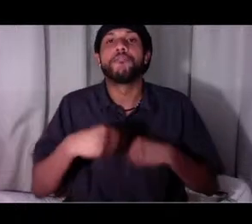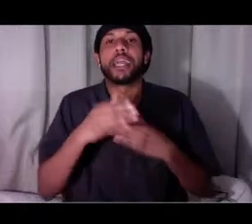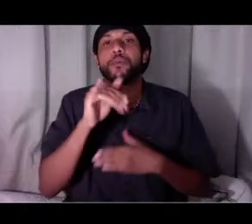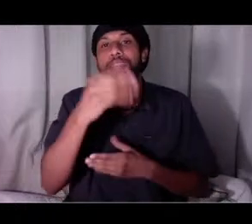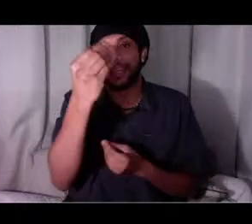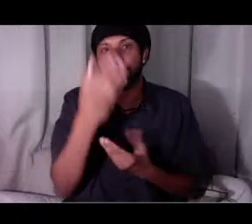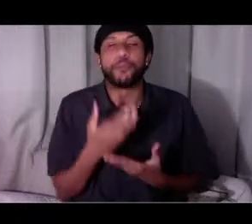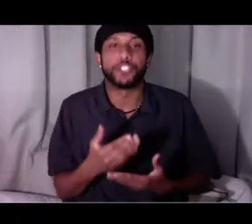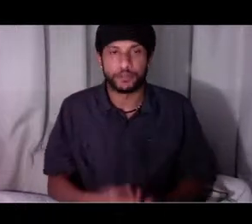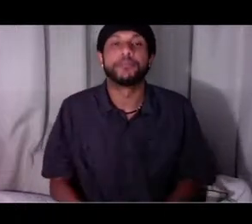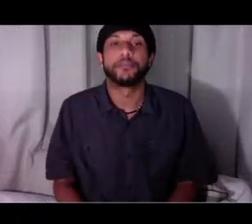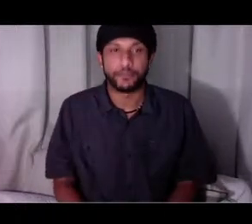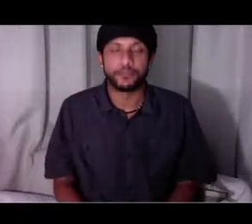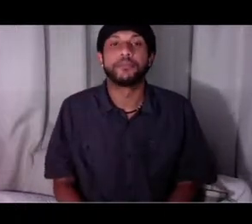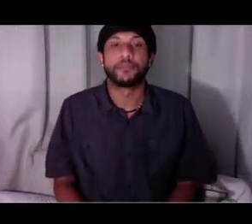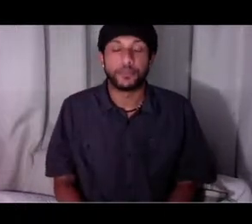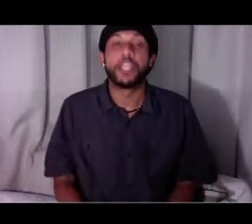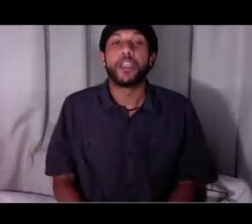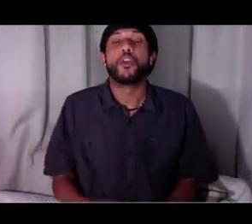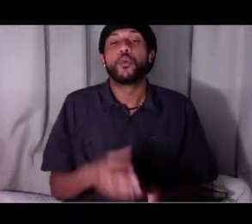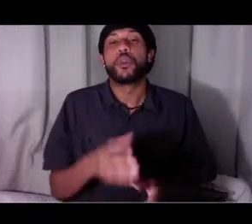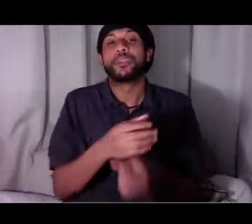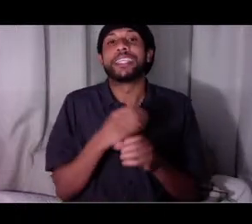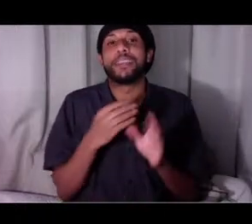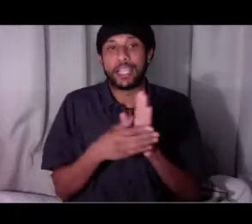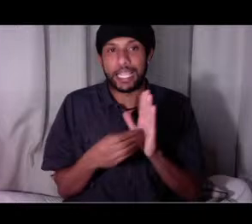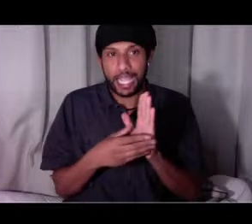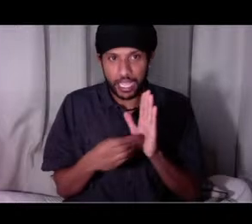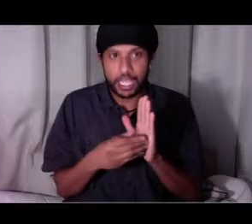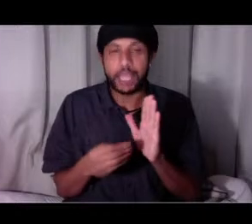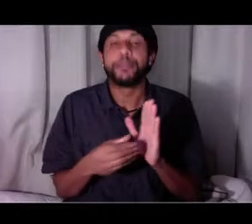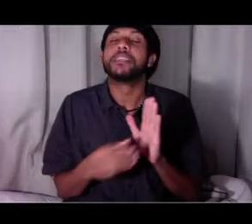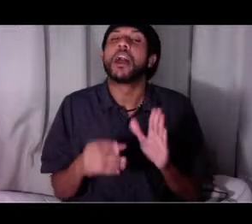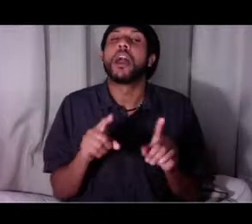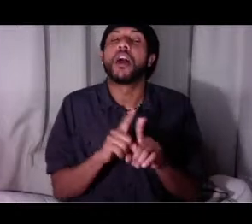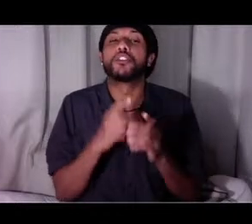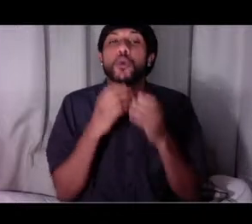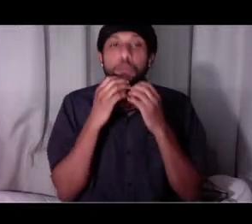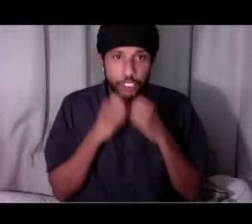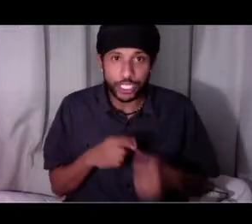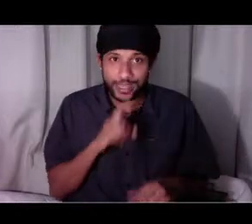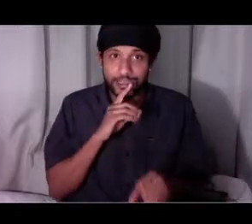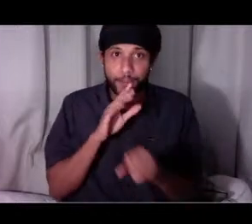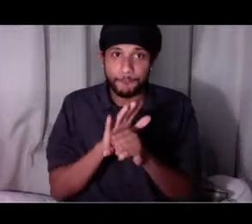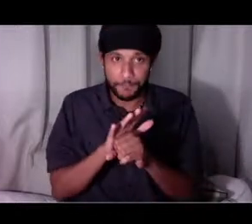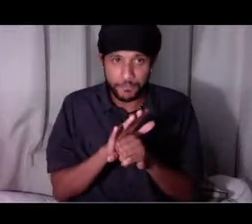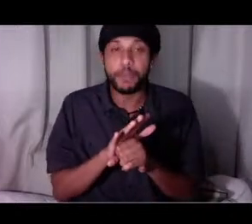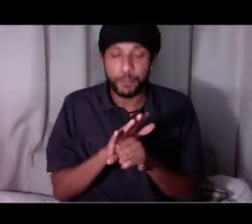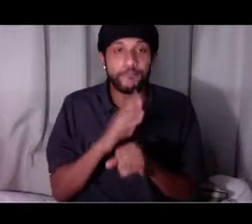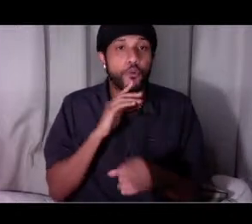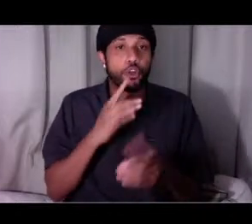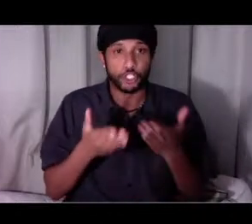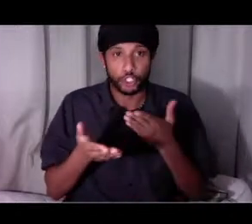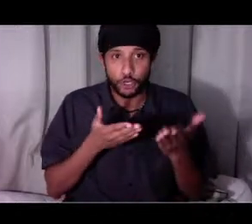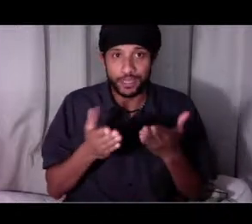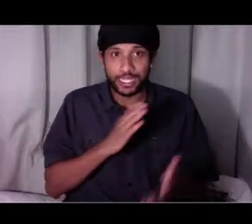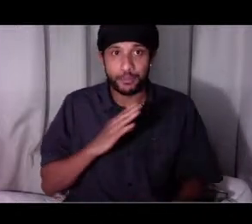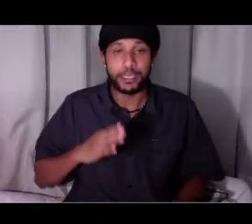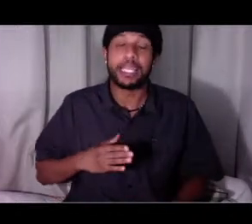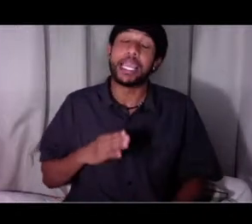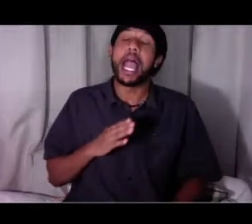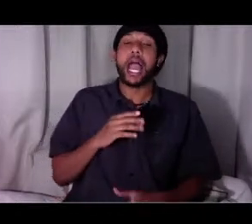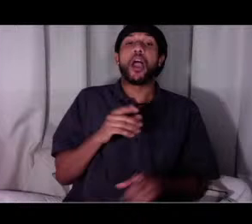information um we do receive copies of the audit of course but I also appreciate the commitment that it takes to serve on the committee I served on the committee myself